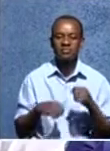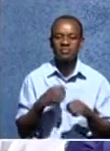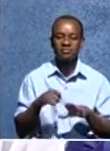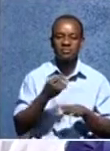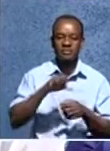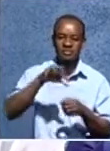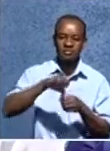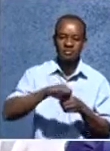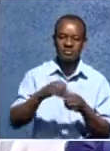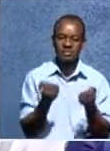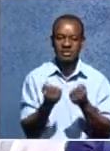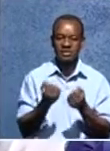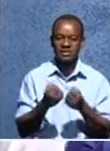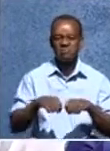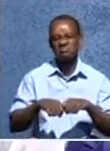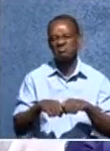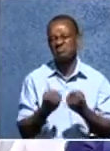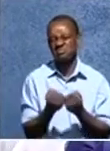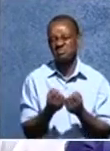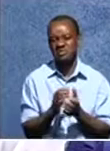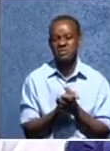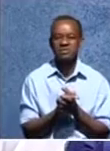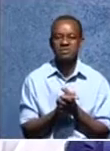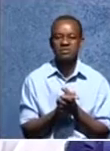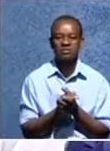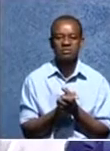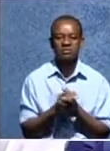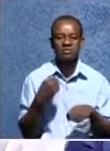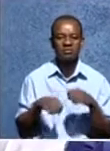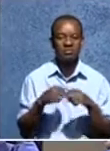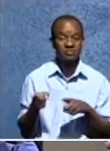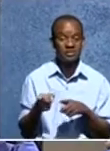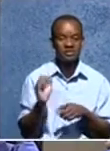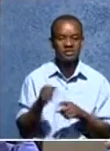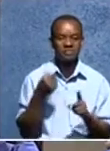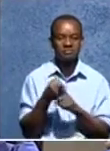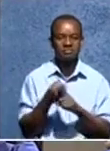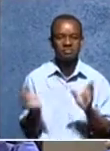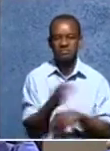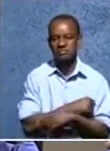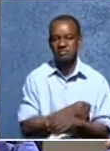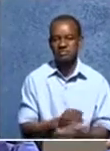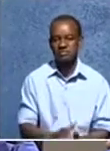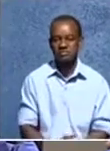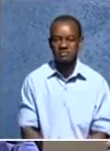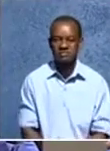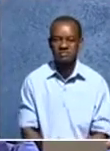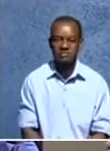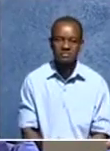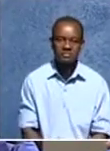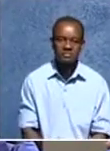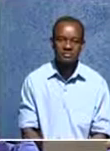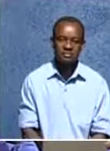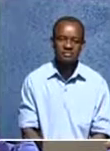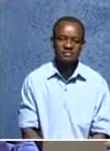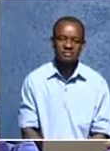So these kind of issues need to be addressed head on. You spoke earlier, Madame Petzold, about people becoming